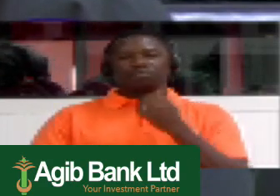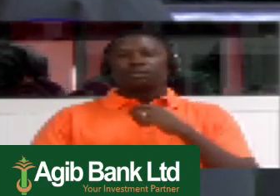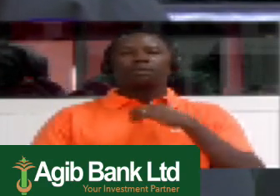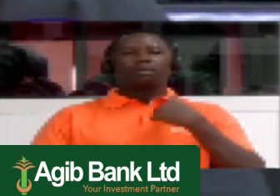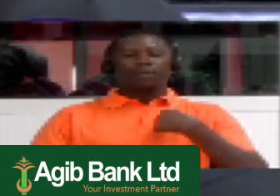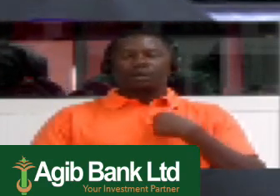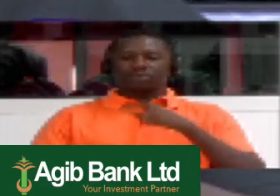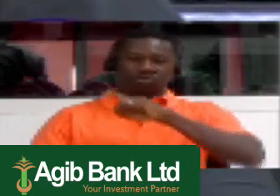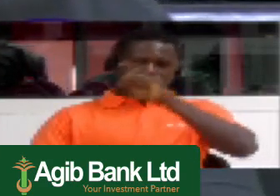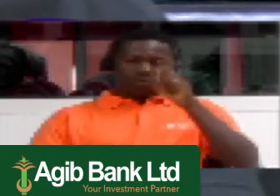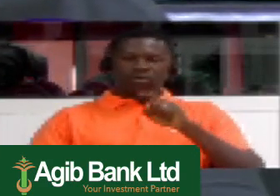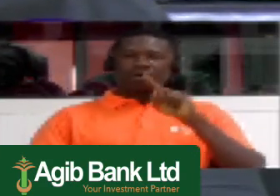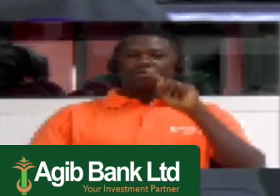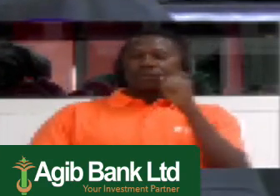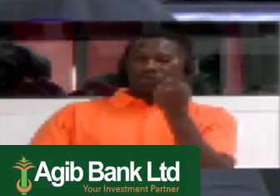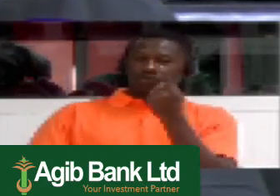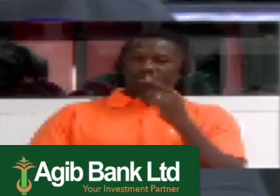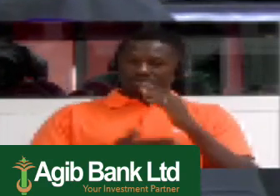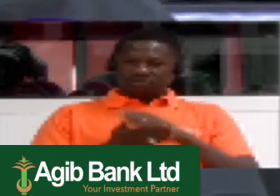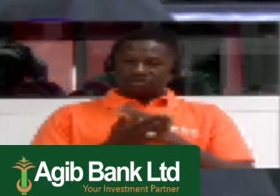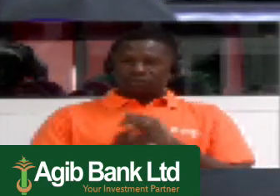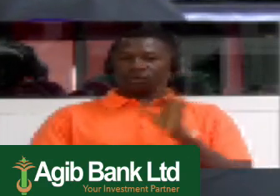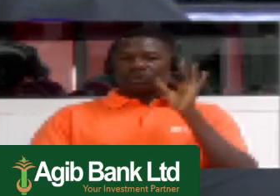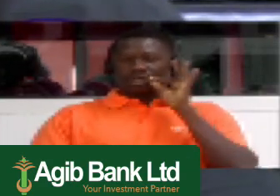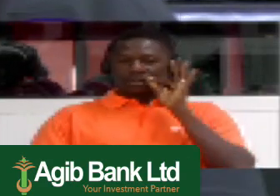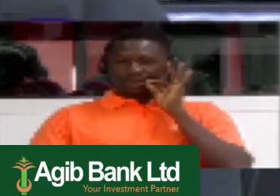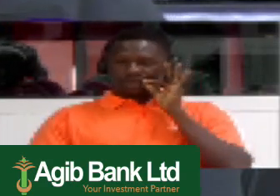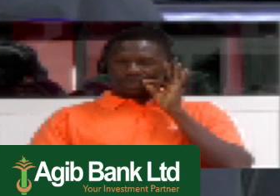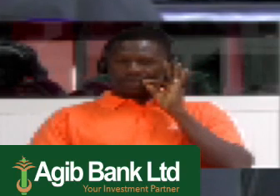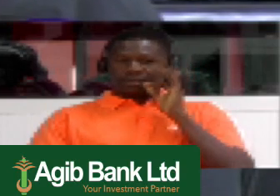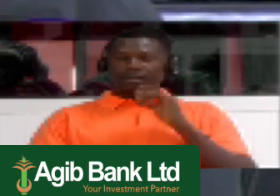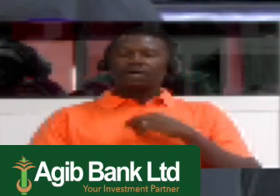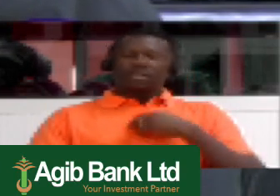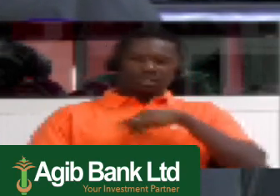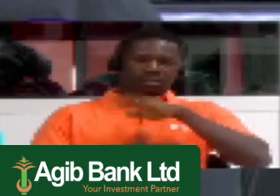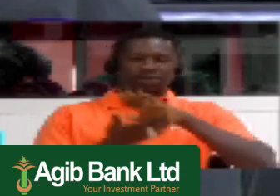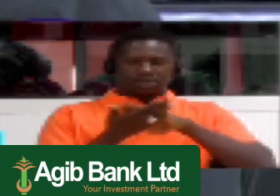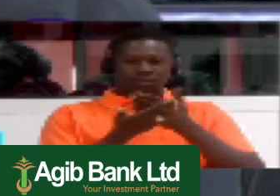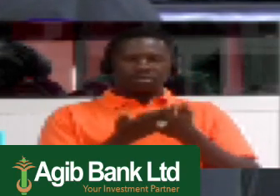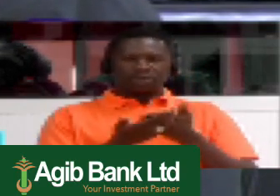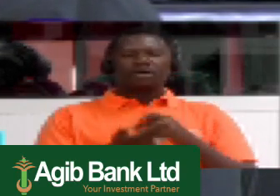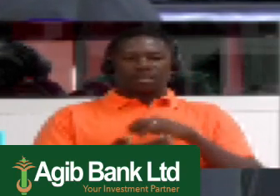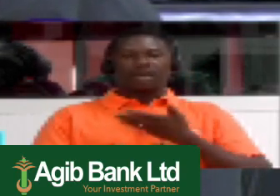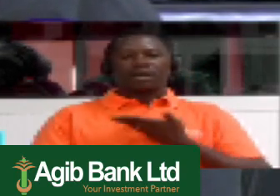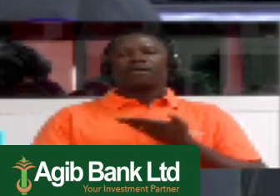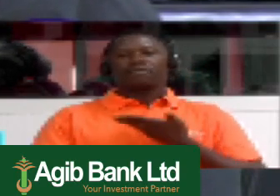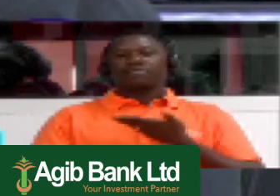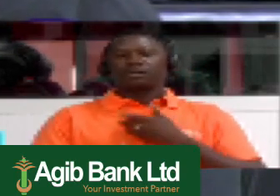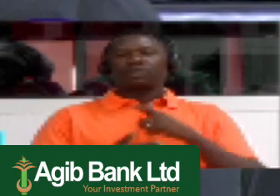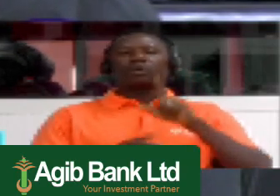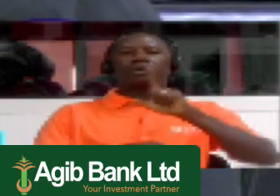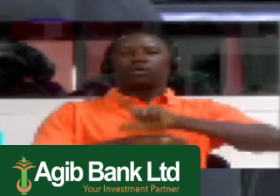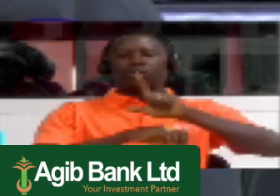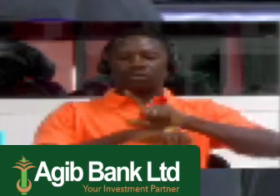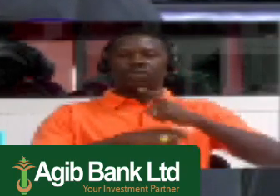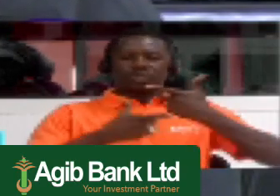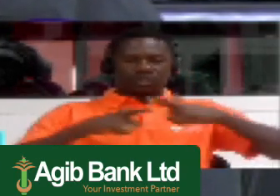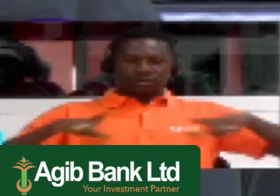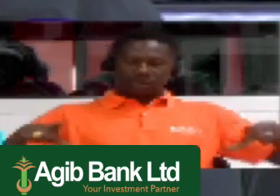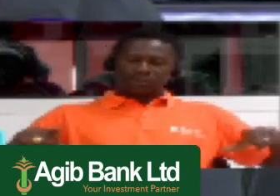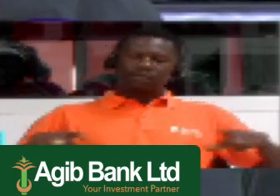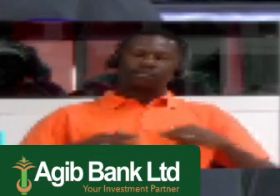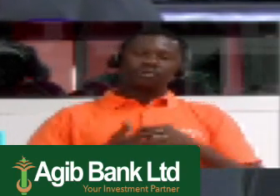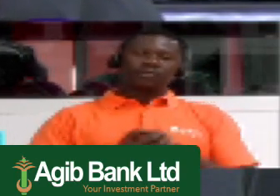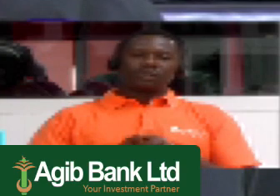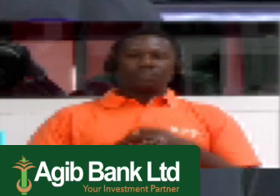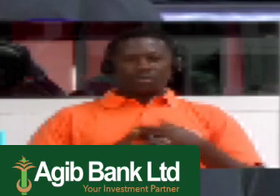first before you respond, as the interpreters are also interpreting in the local languages. By the